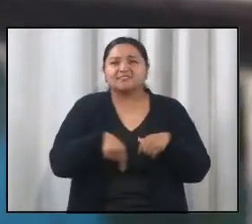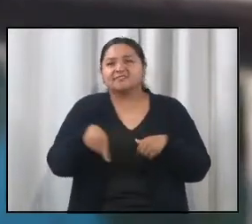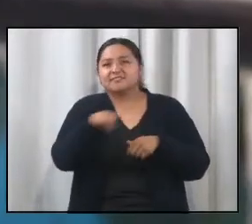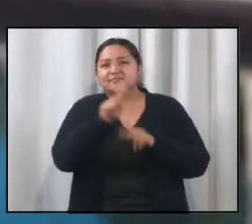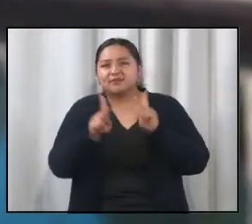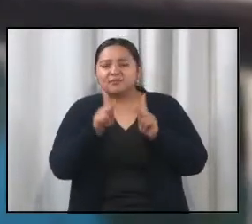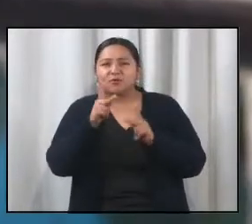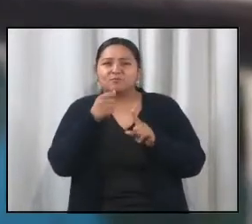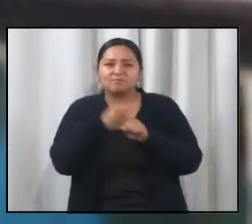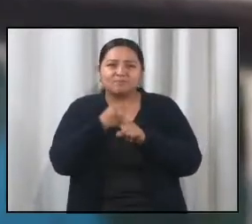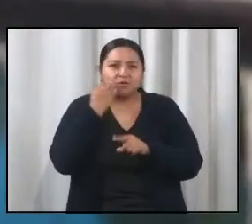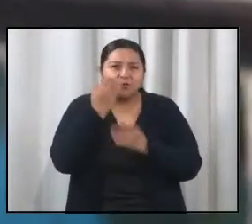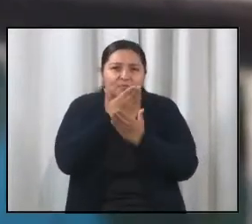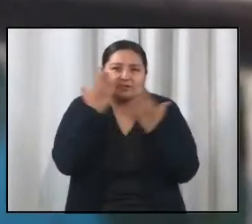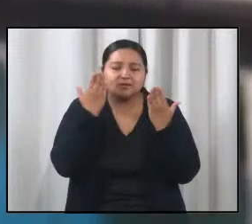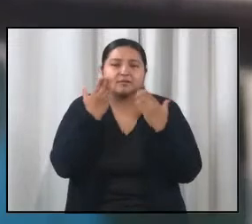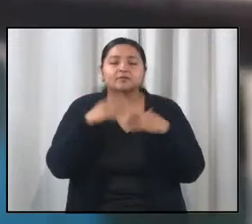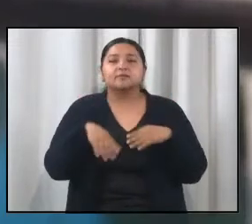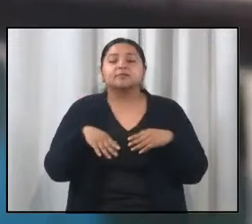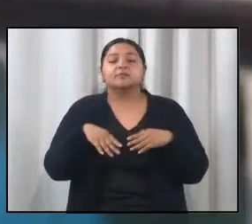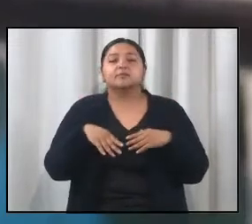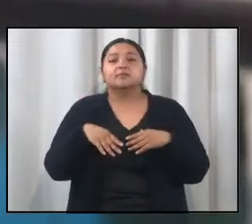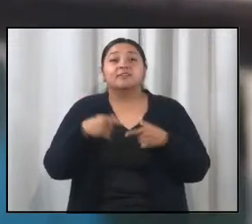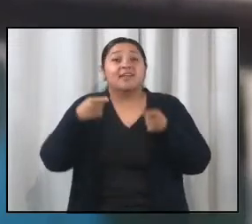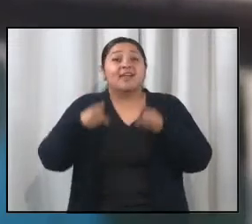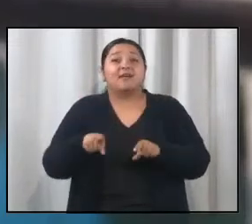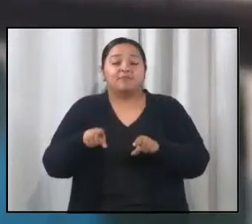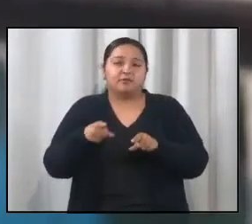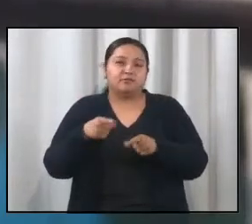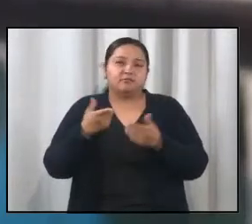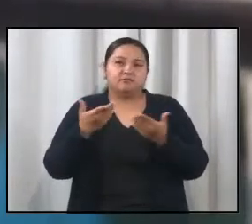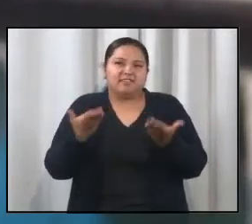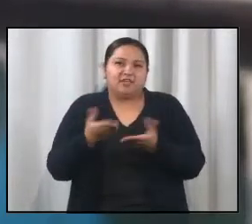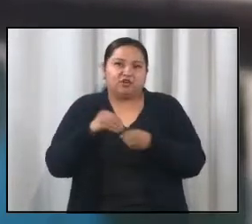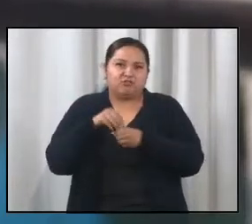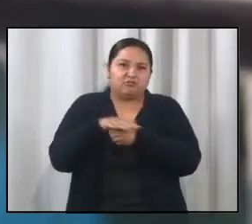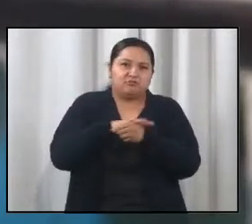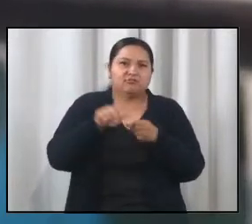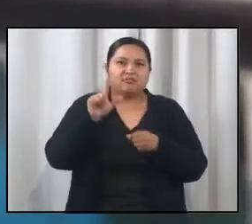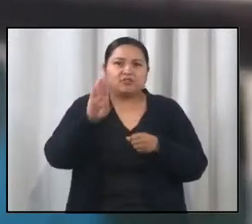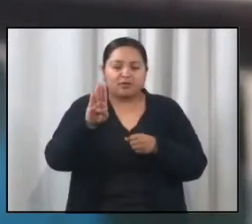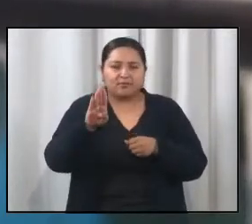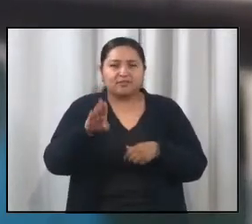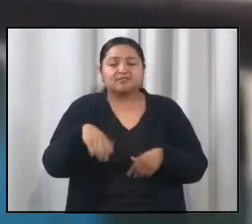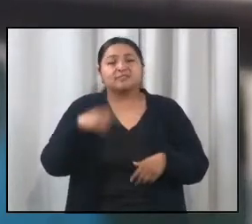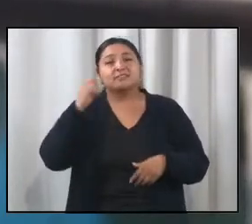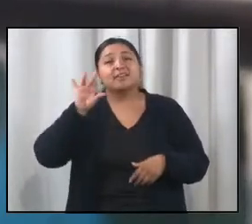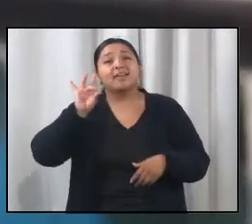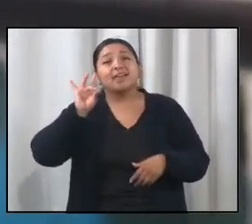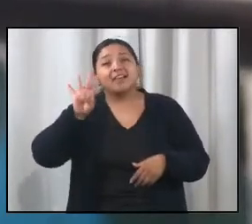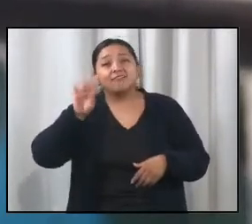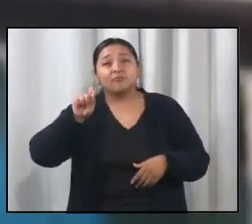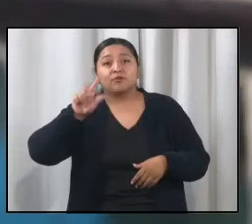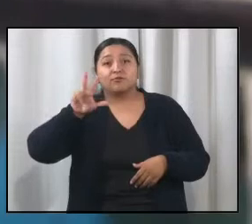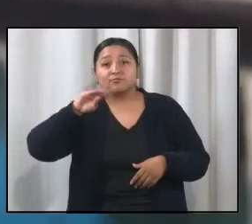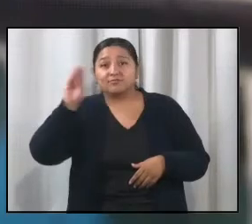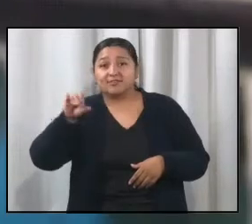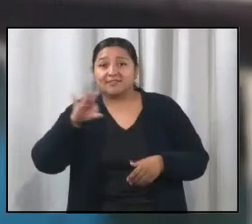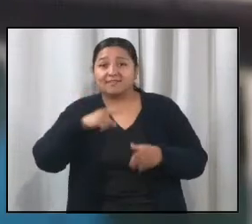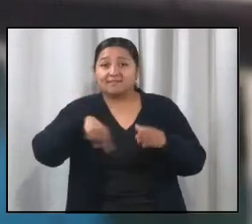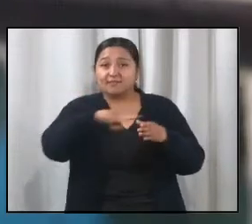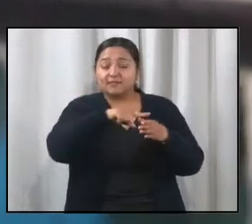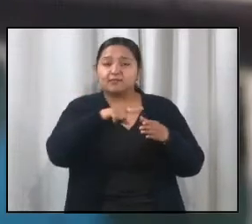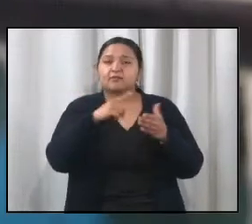homelessness predominantly became homeless within the region, with 83.4% having become homeless within